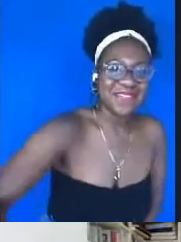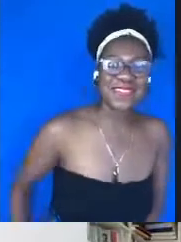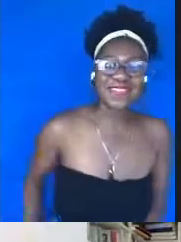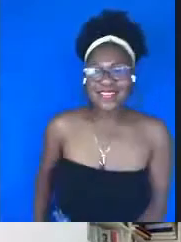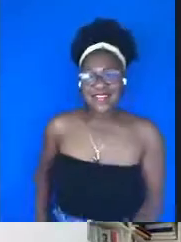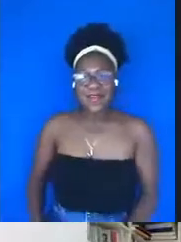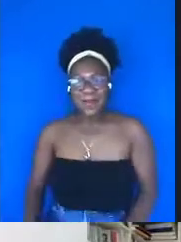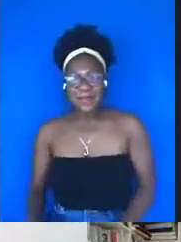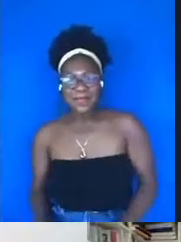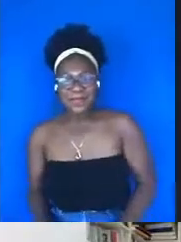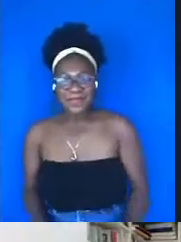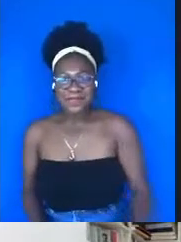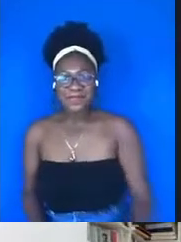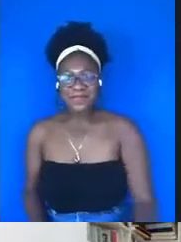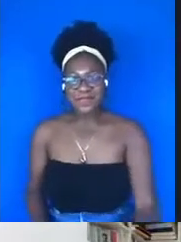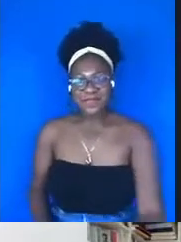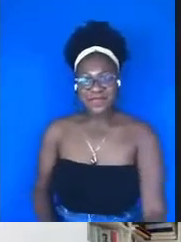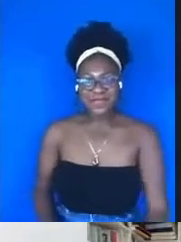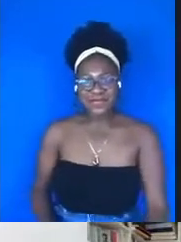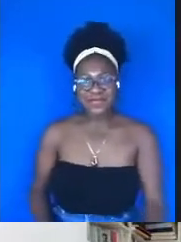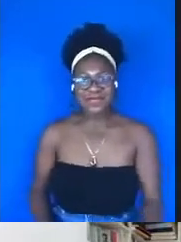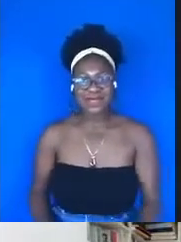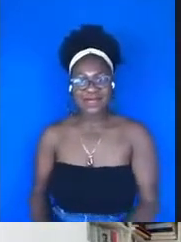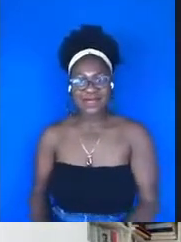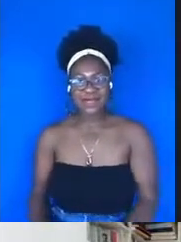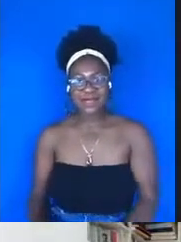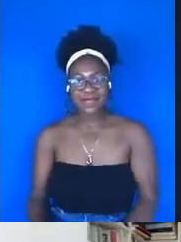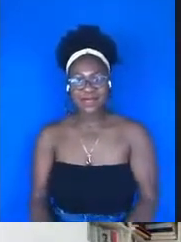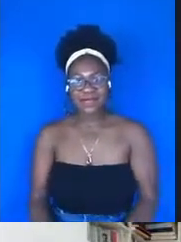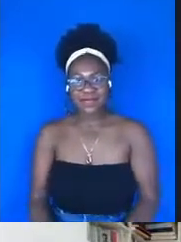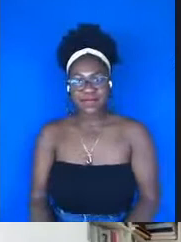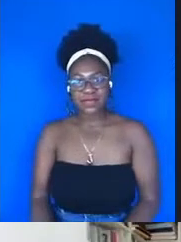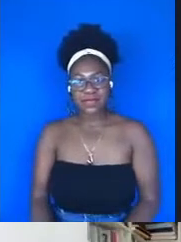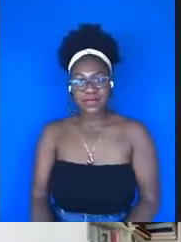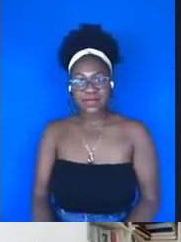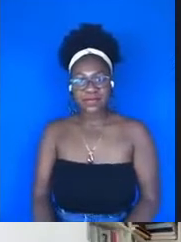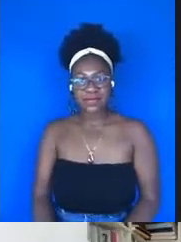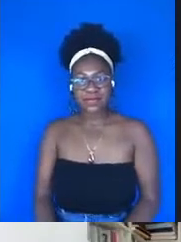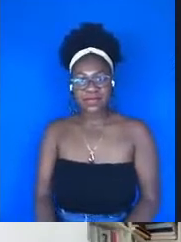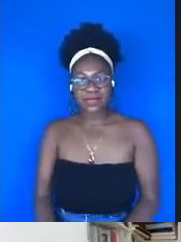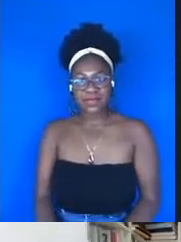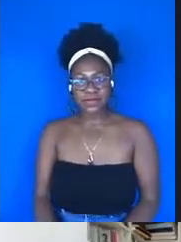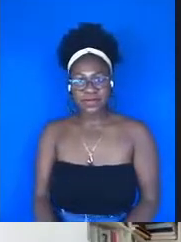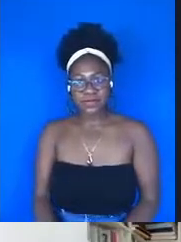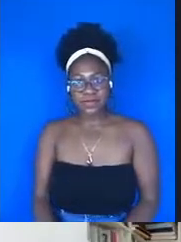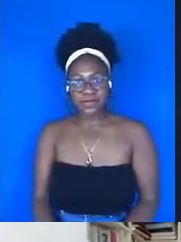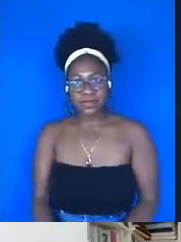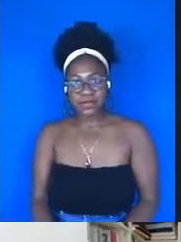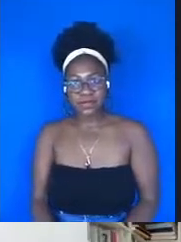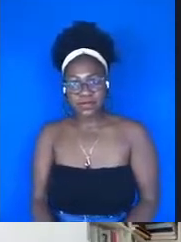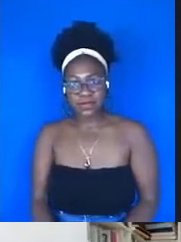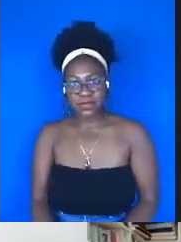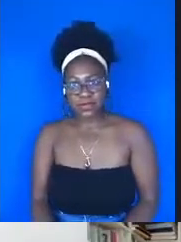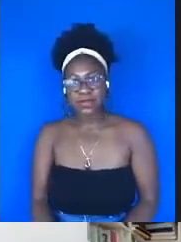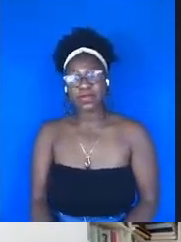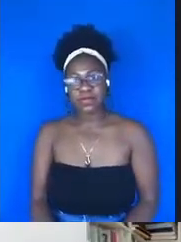Woo. All right. Thank you so much, everyone. So I think we can all say that we all come from different